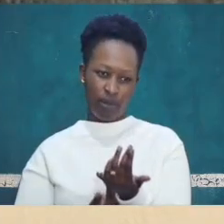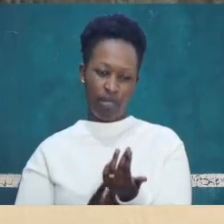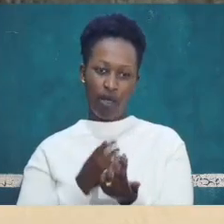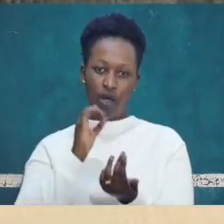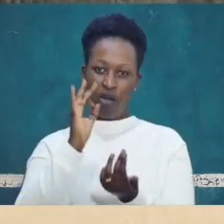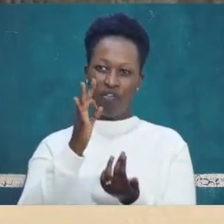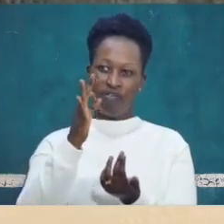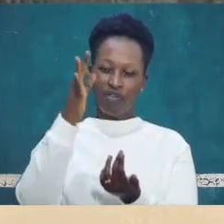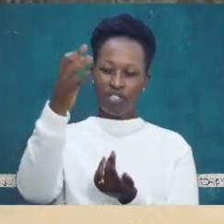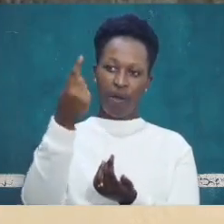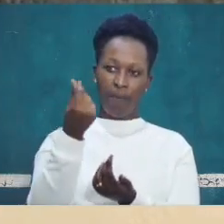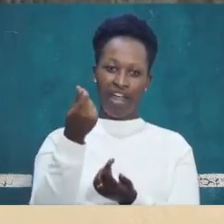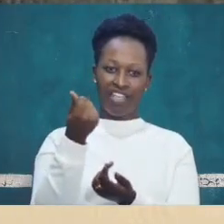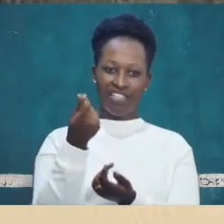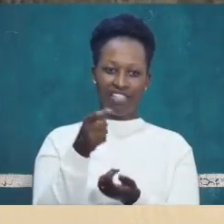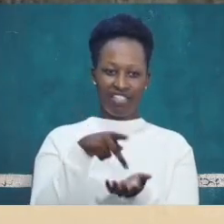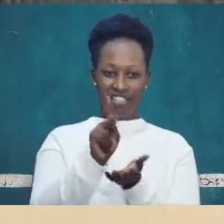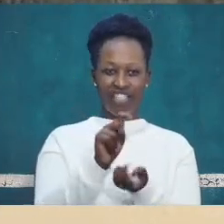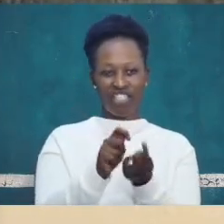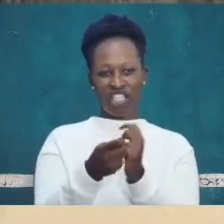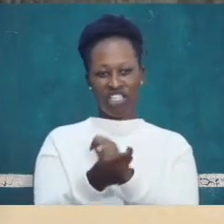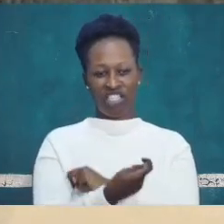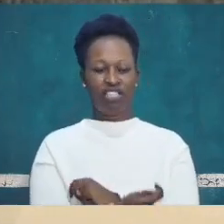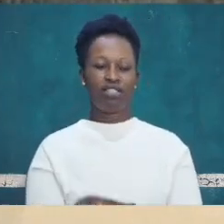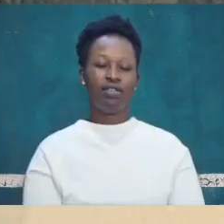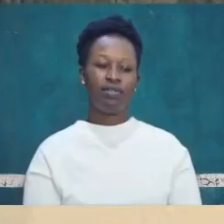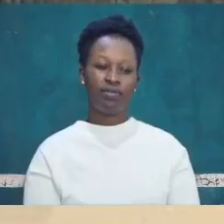of future price changes.